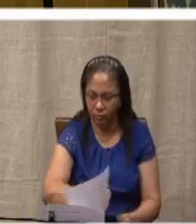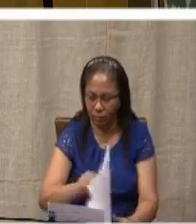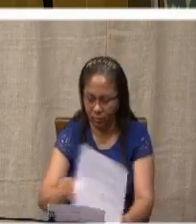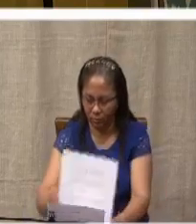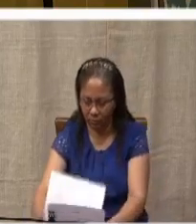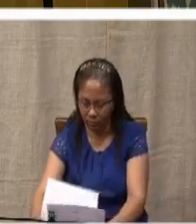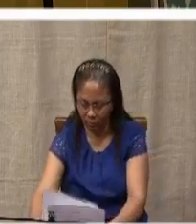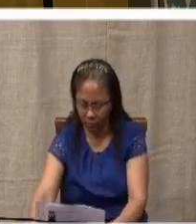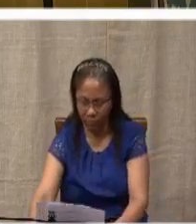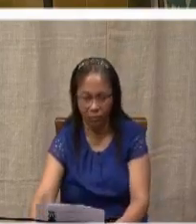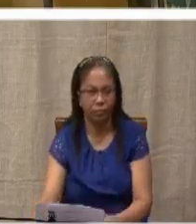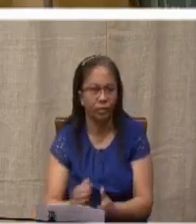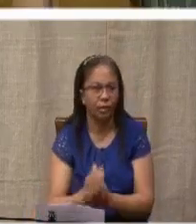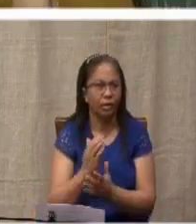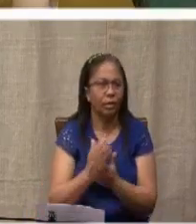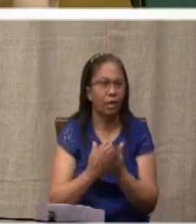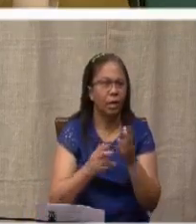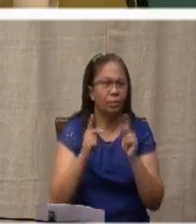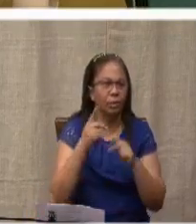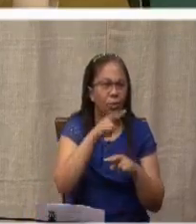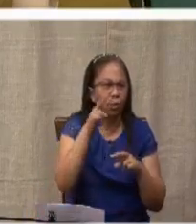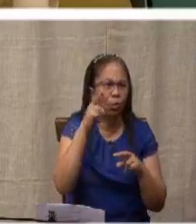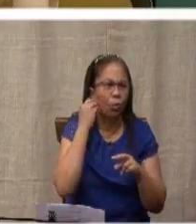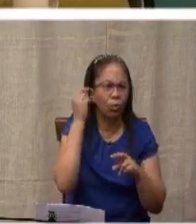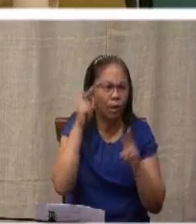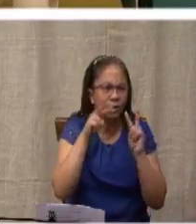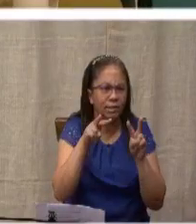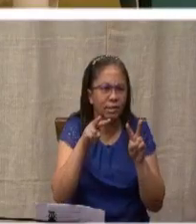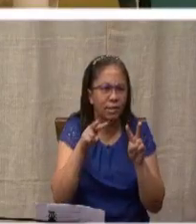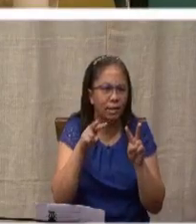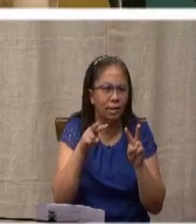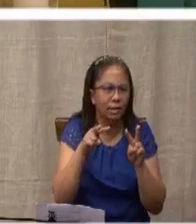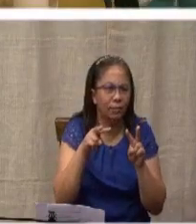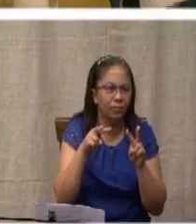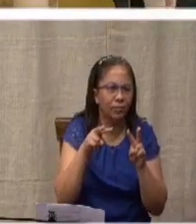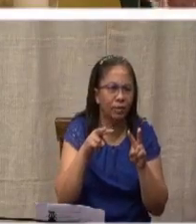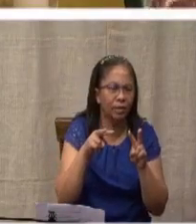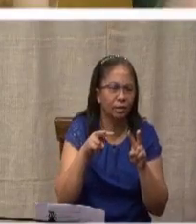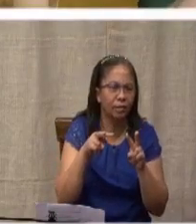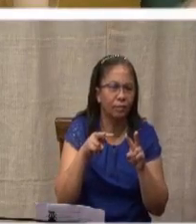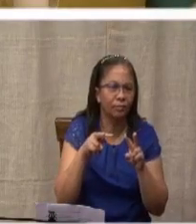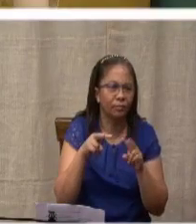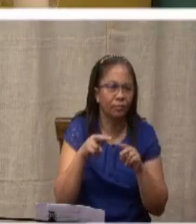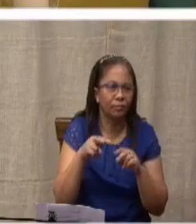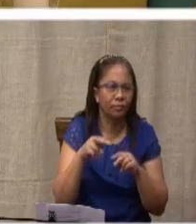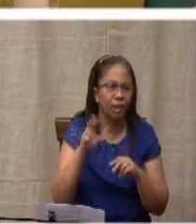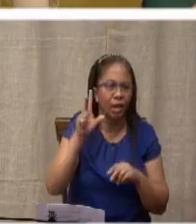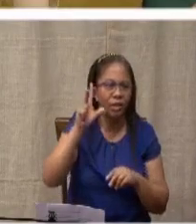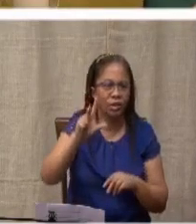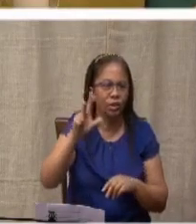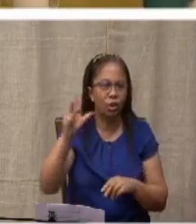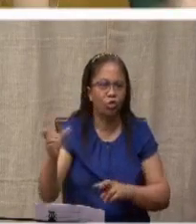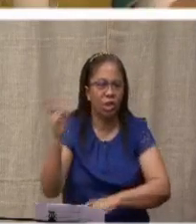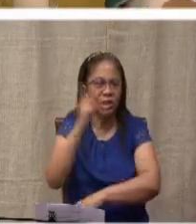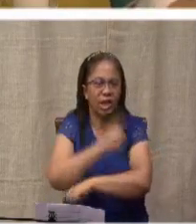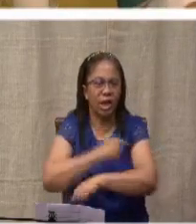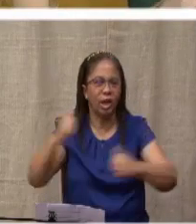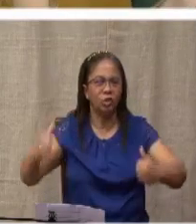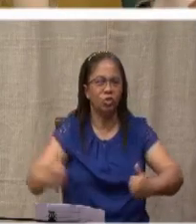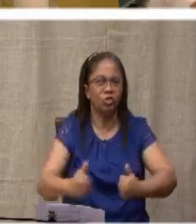i know you can't see it but the people at home can because they have a flyer there we have a 33 day challenge